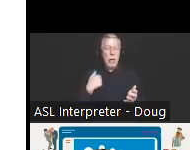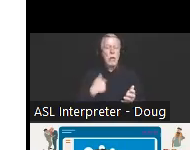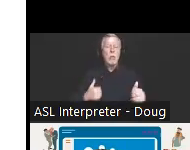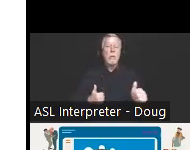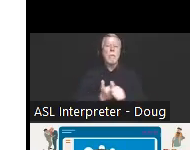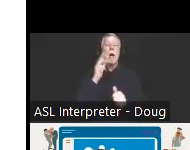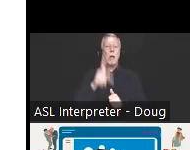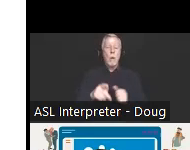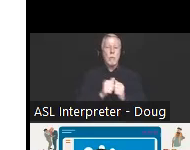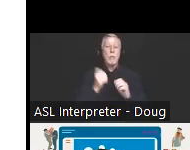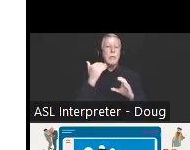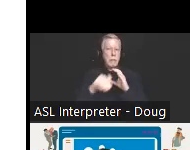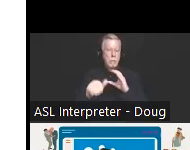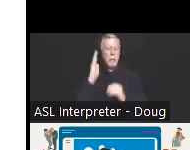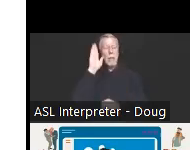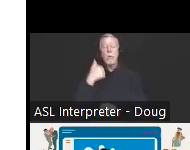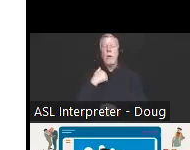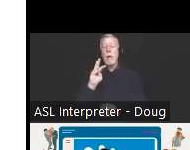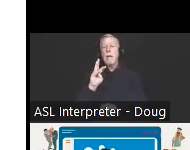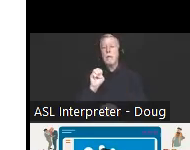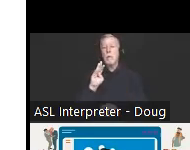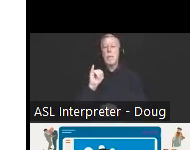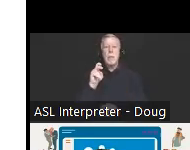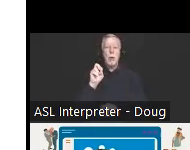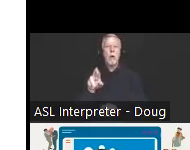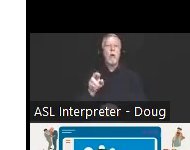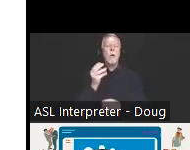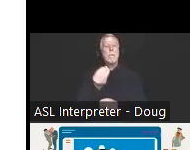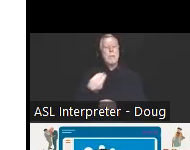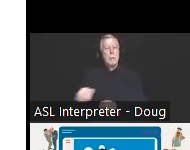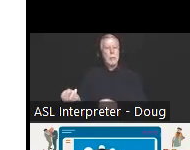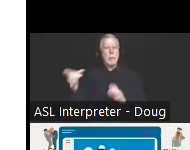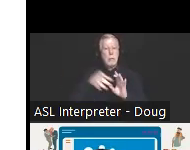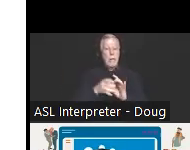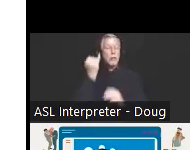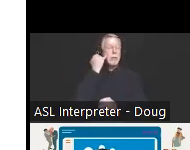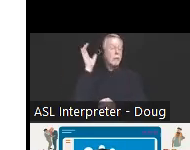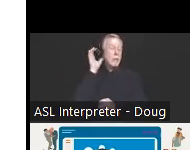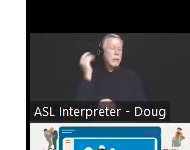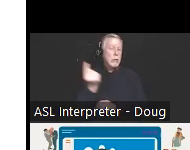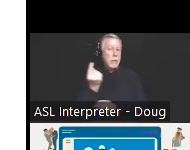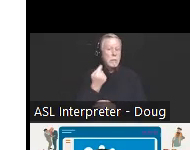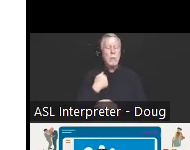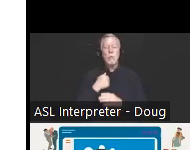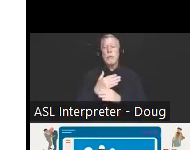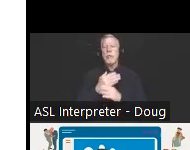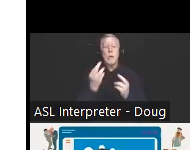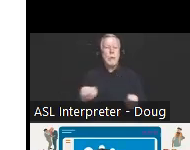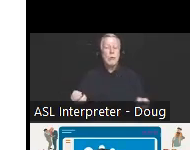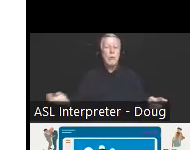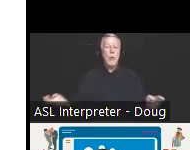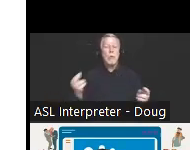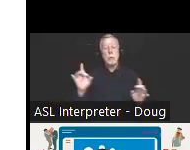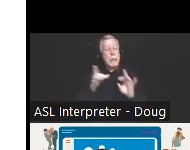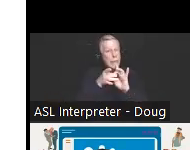will have the webinar materials attached. So if you hear something, if we share resources or links, that will all be in